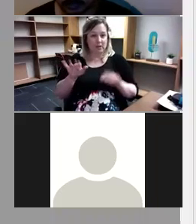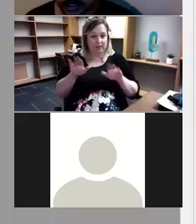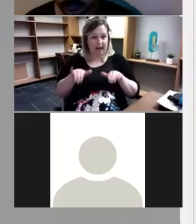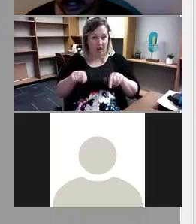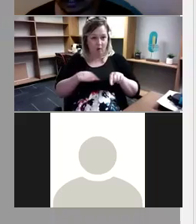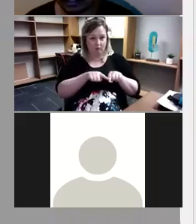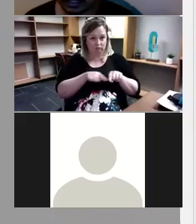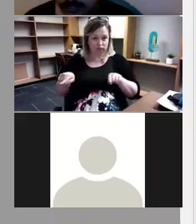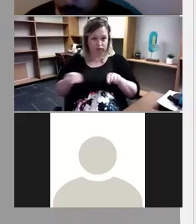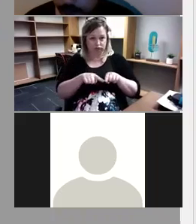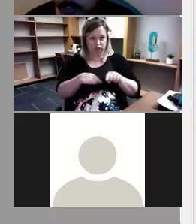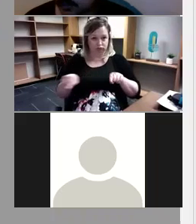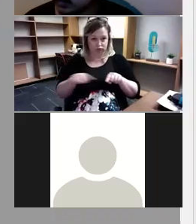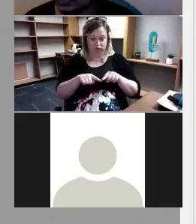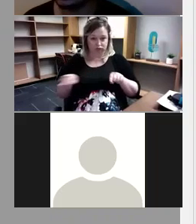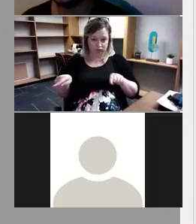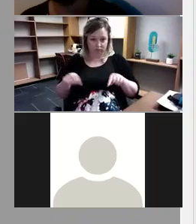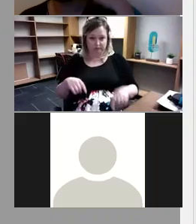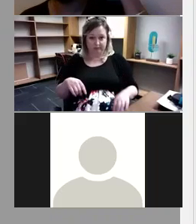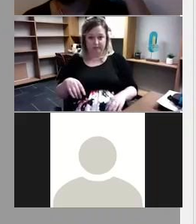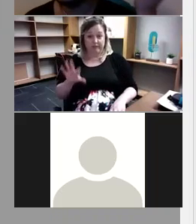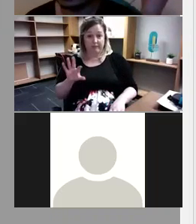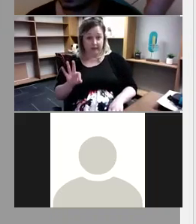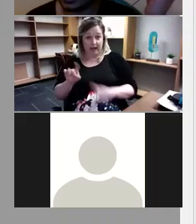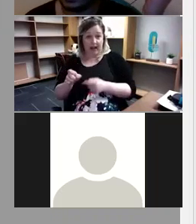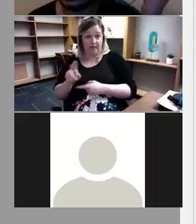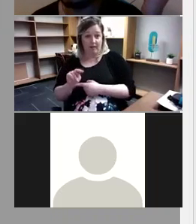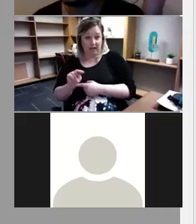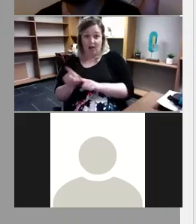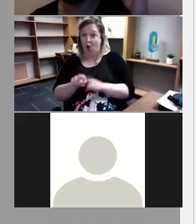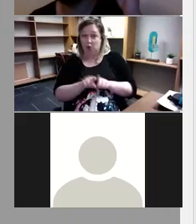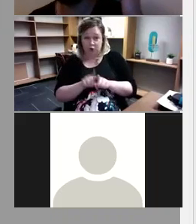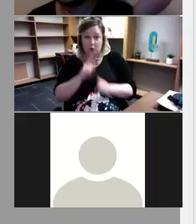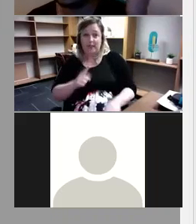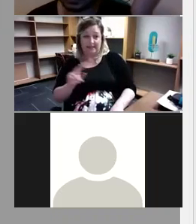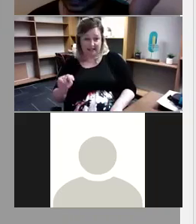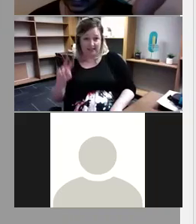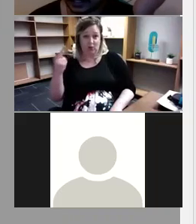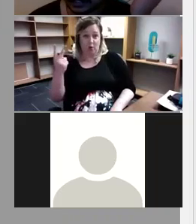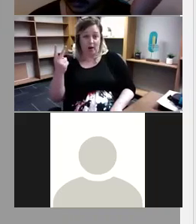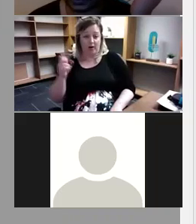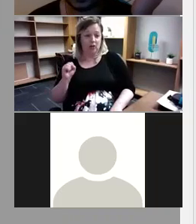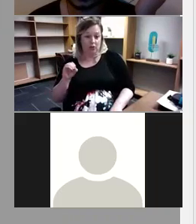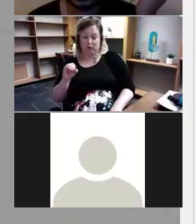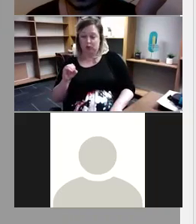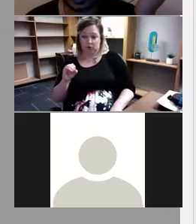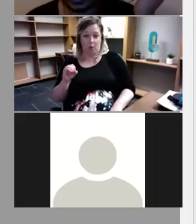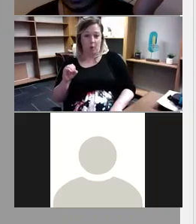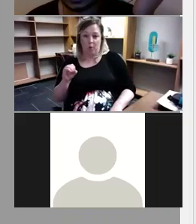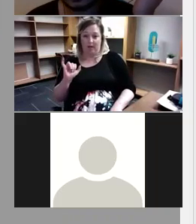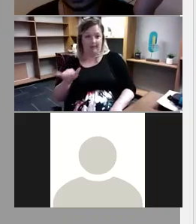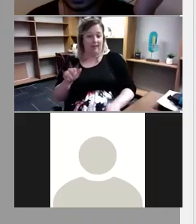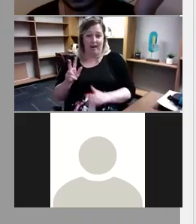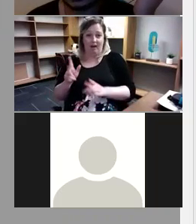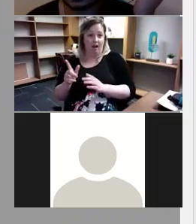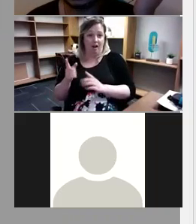this particular equation. F of n is also n squared, so case 2 directly applies. We don't need to add or subtract anything. So in